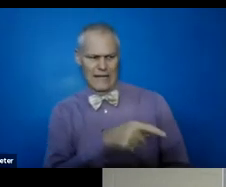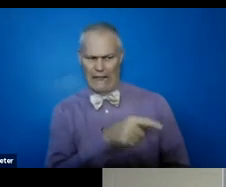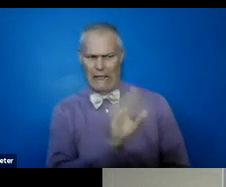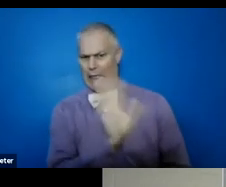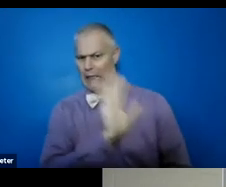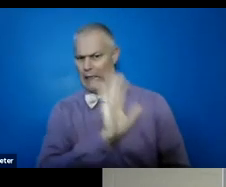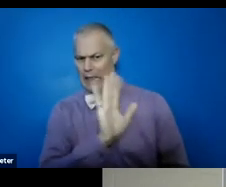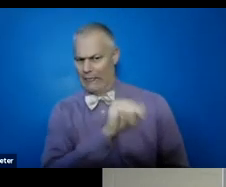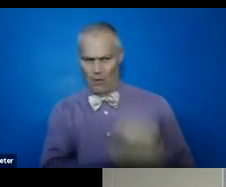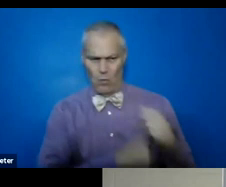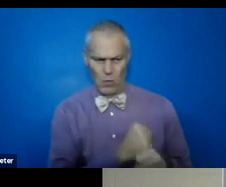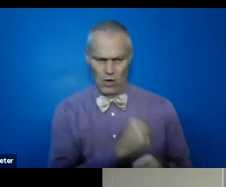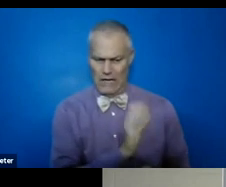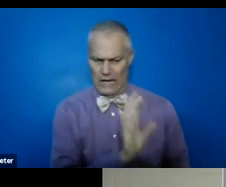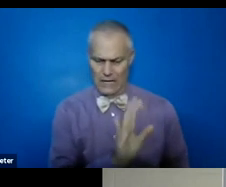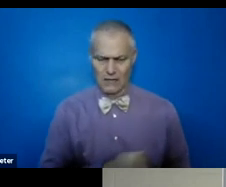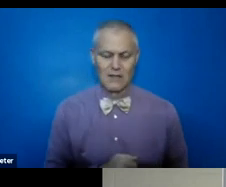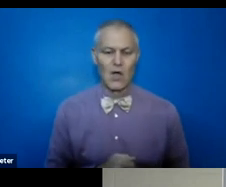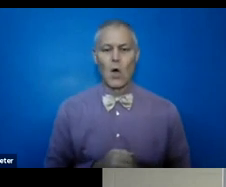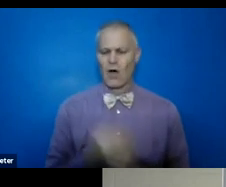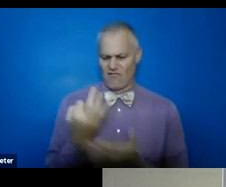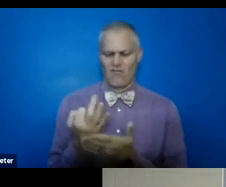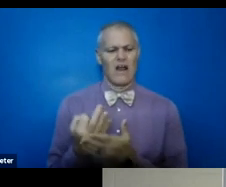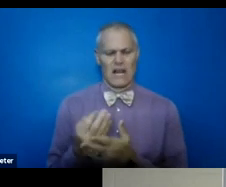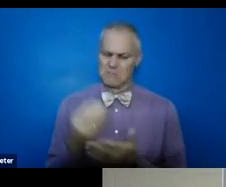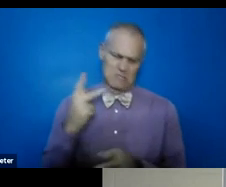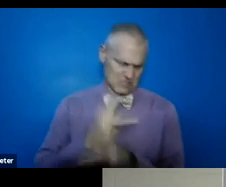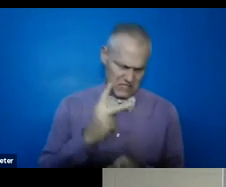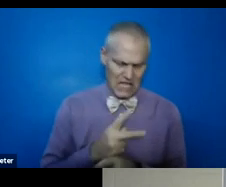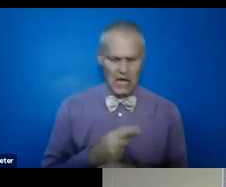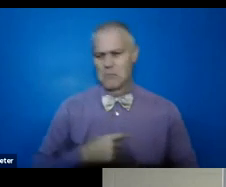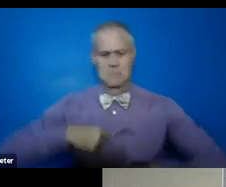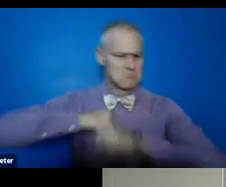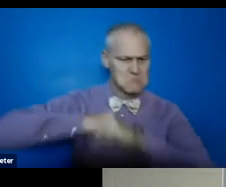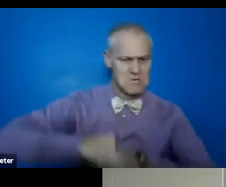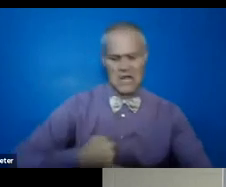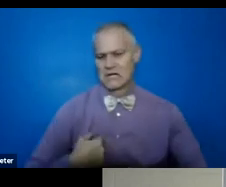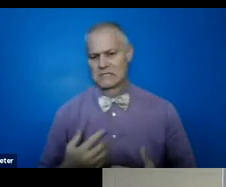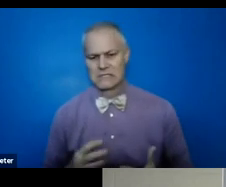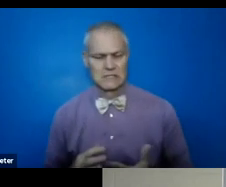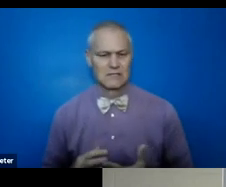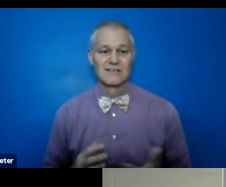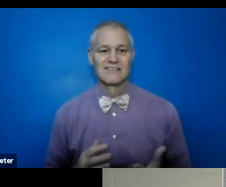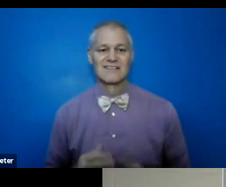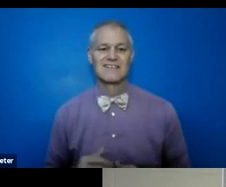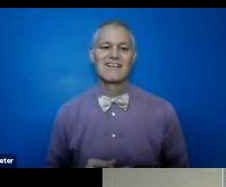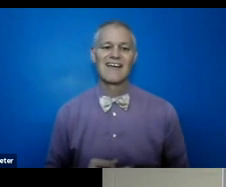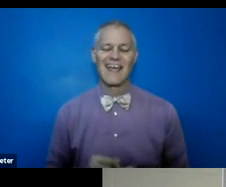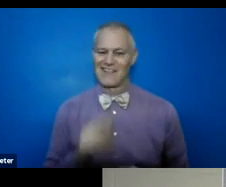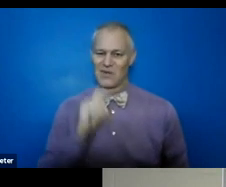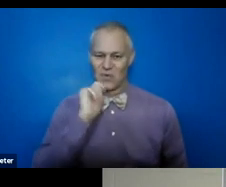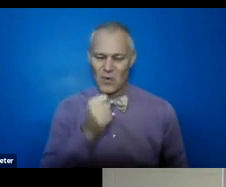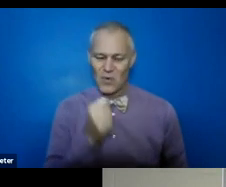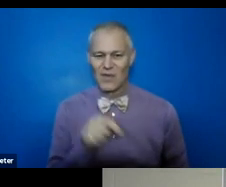types of work, around being a financial provider, around being a protector. And the brilliant thing about this activity,